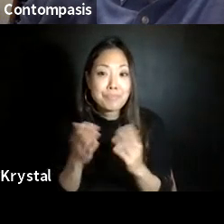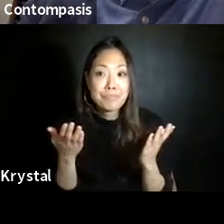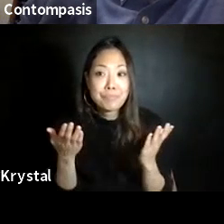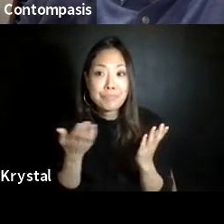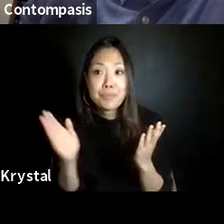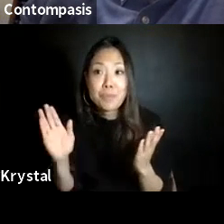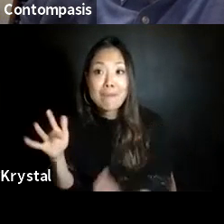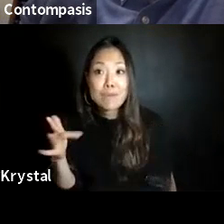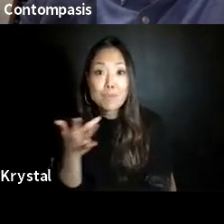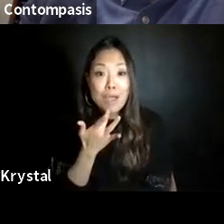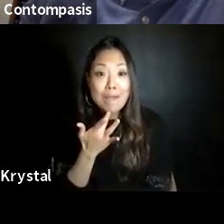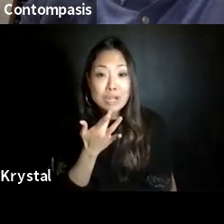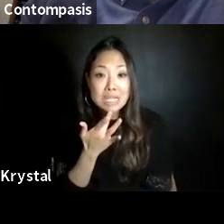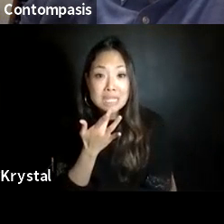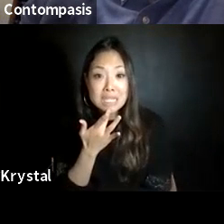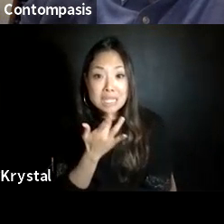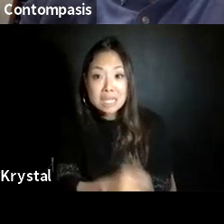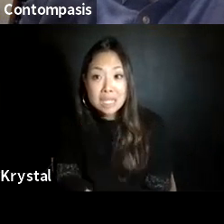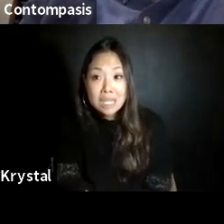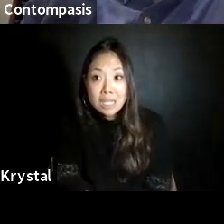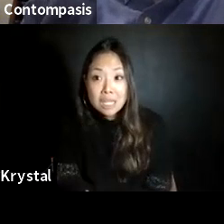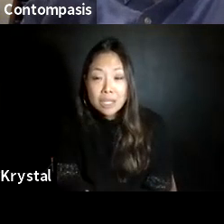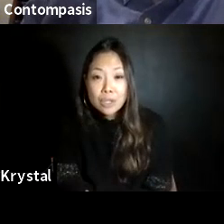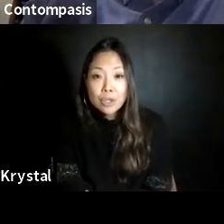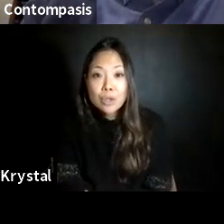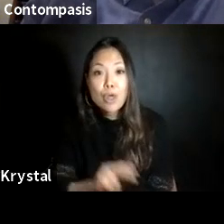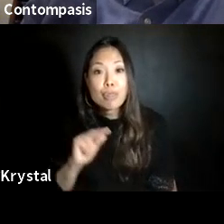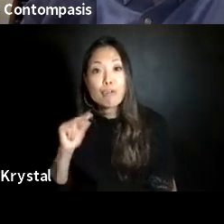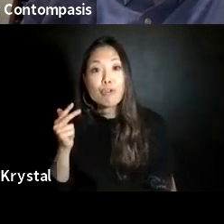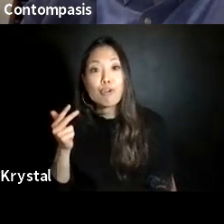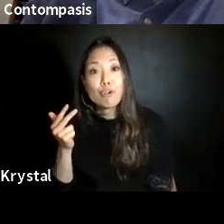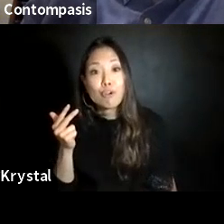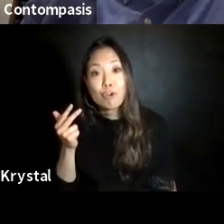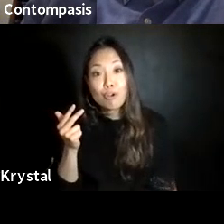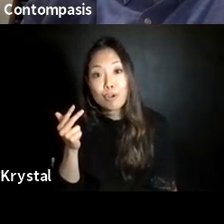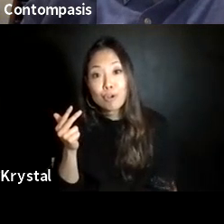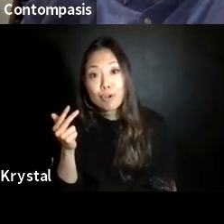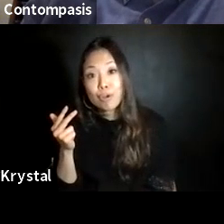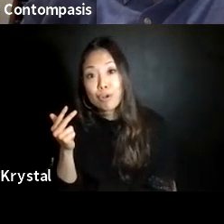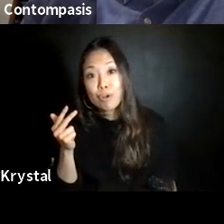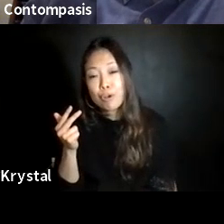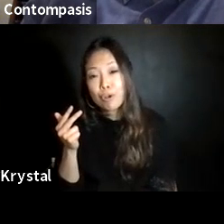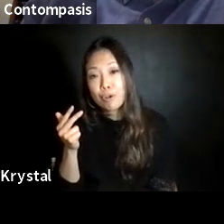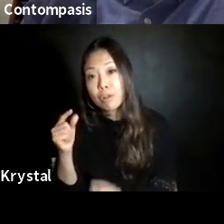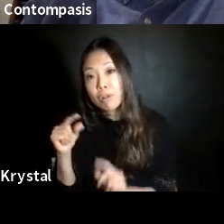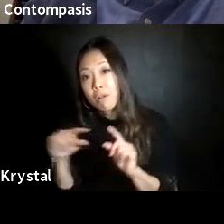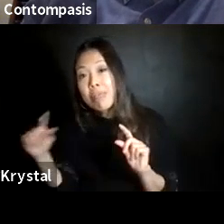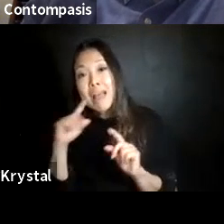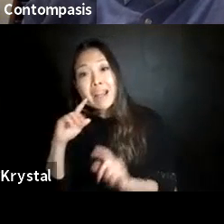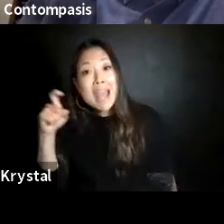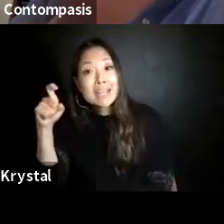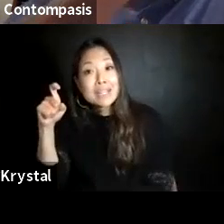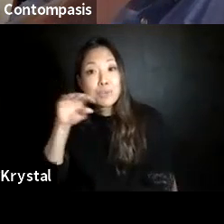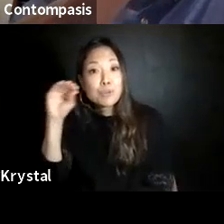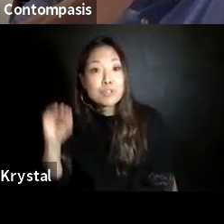preference about kind of that third slot vis-a-vis kind of this X percentage